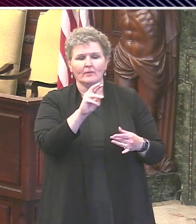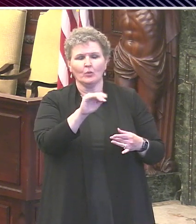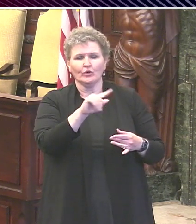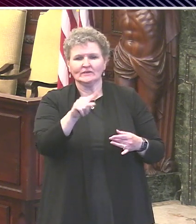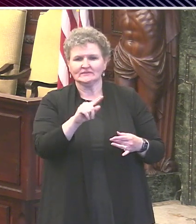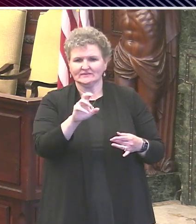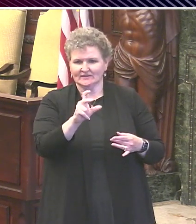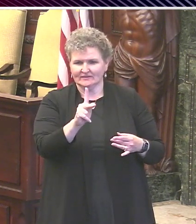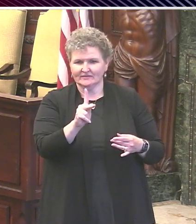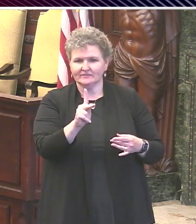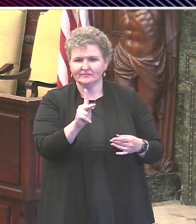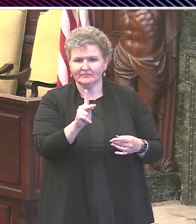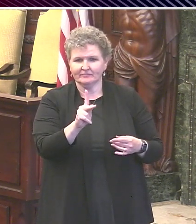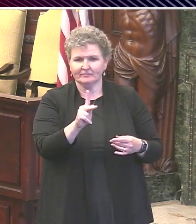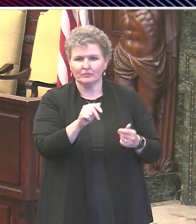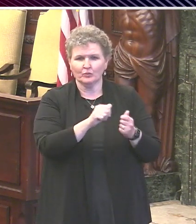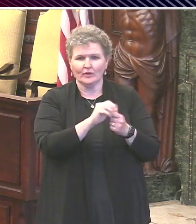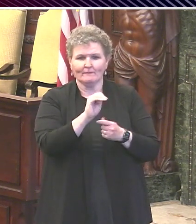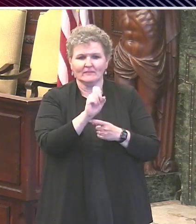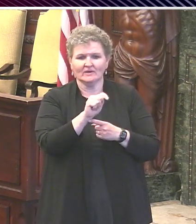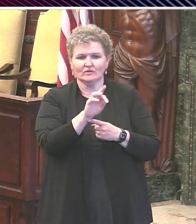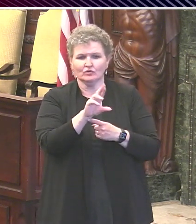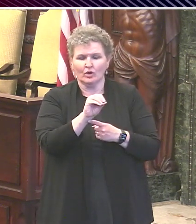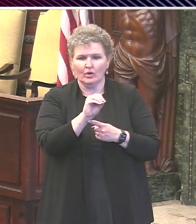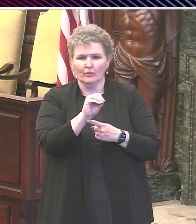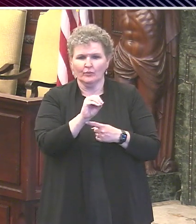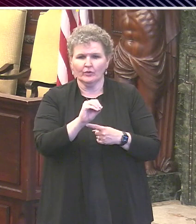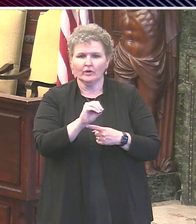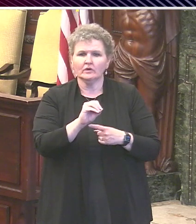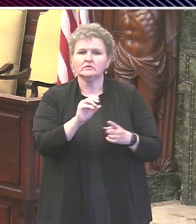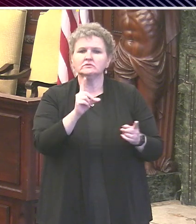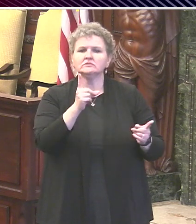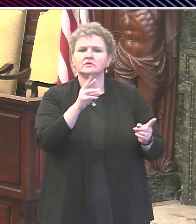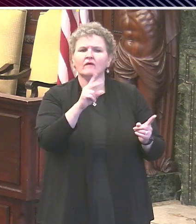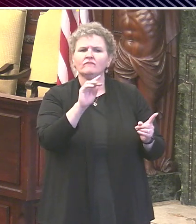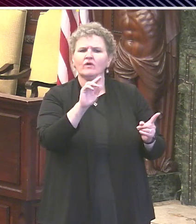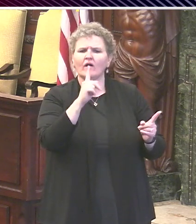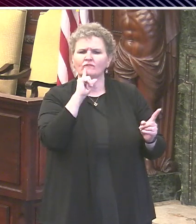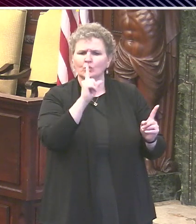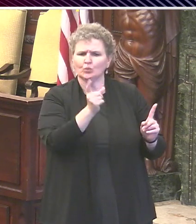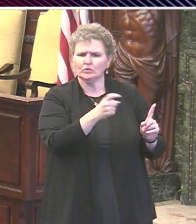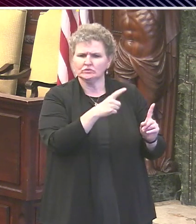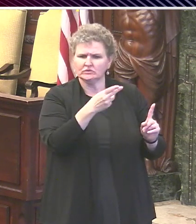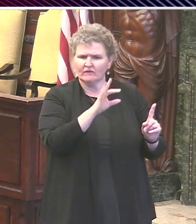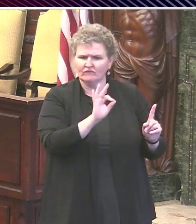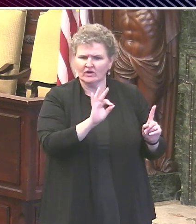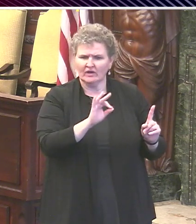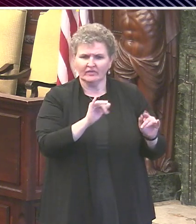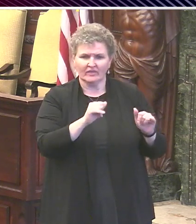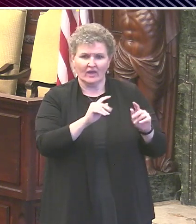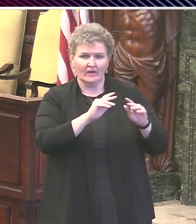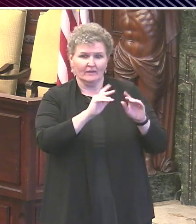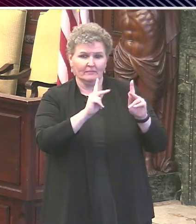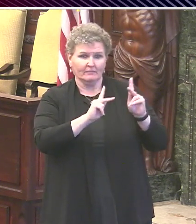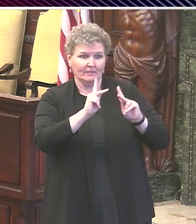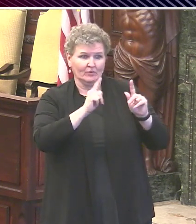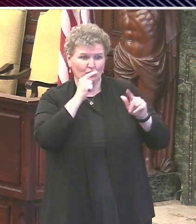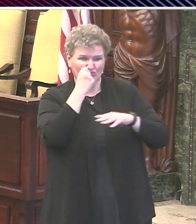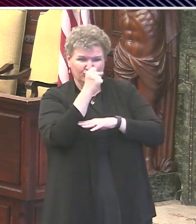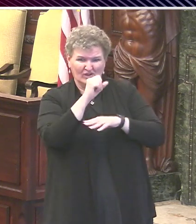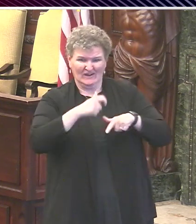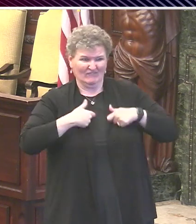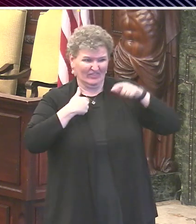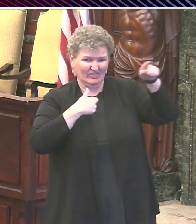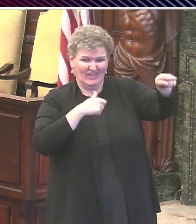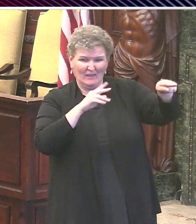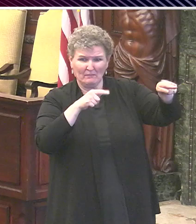Yes, this question, I guess, would probably be for Dr. Farley. Some of the camp residents of the Parkway camp, they believe